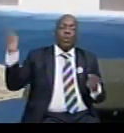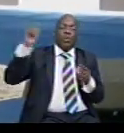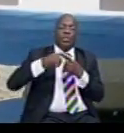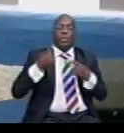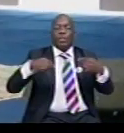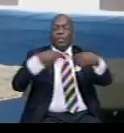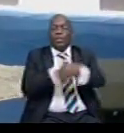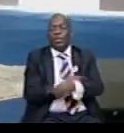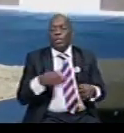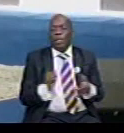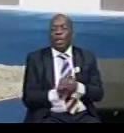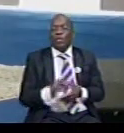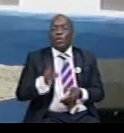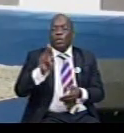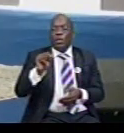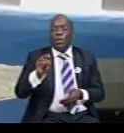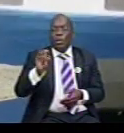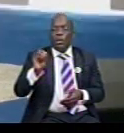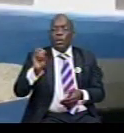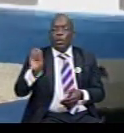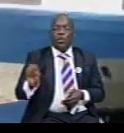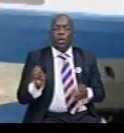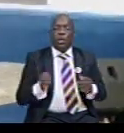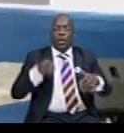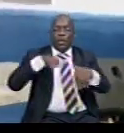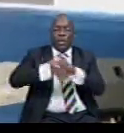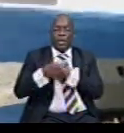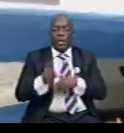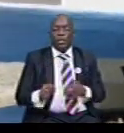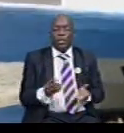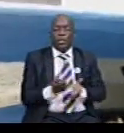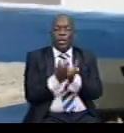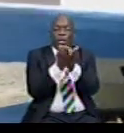the ark. And then Jesus said in verse 39, it says,